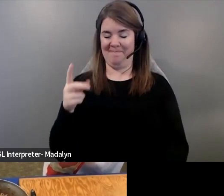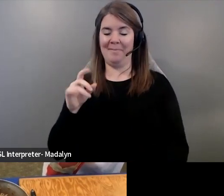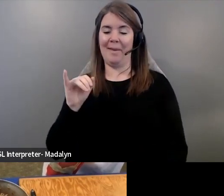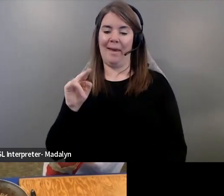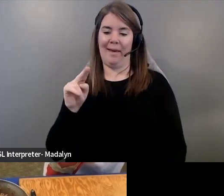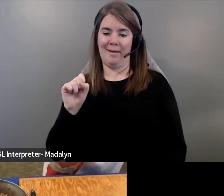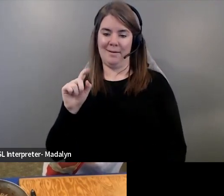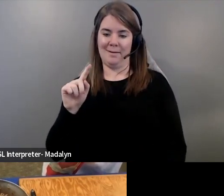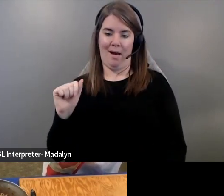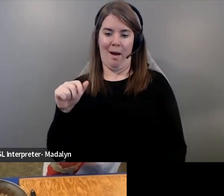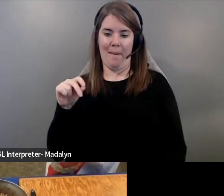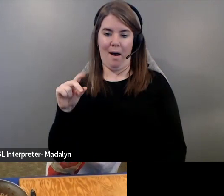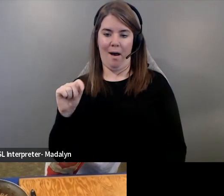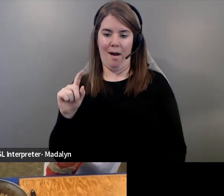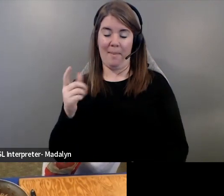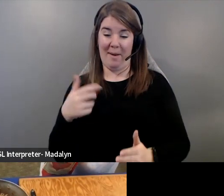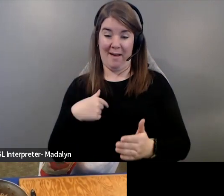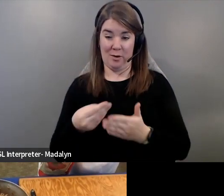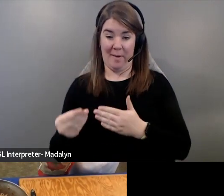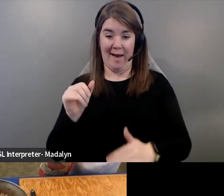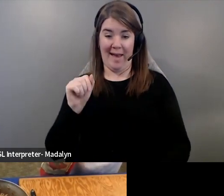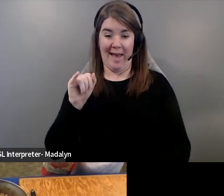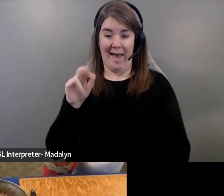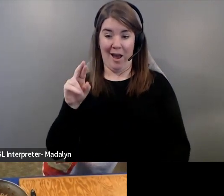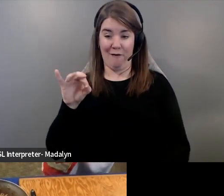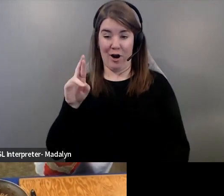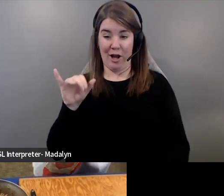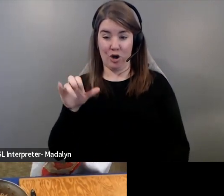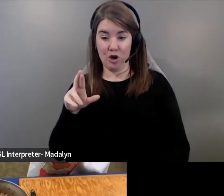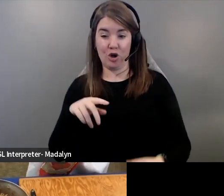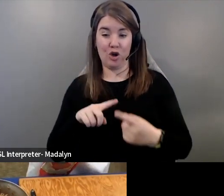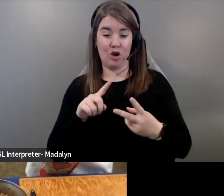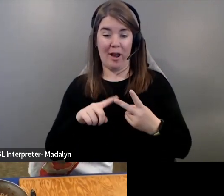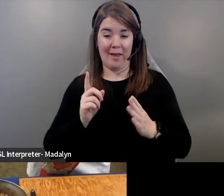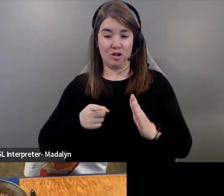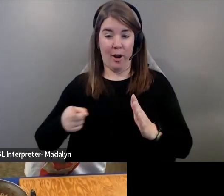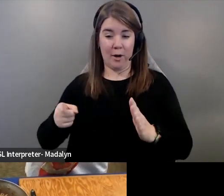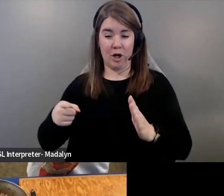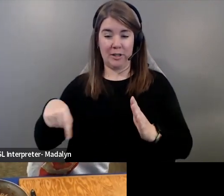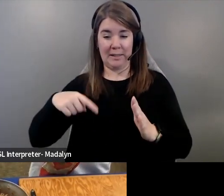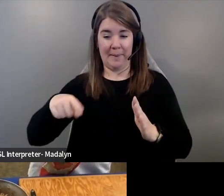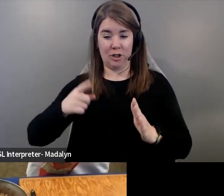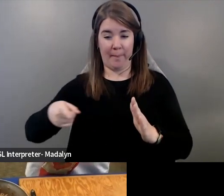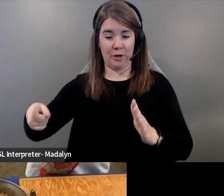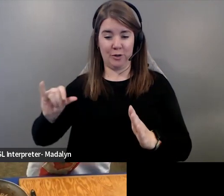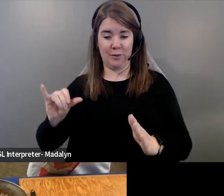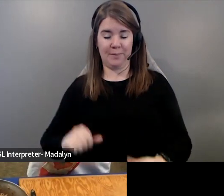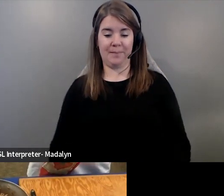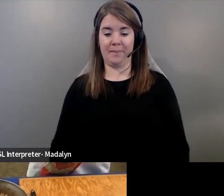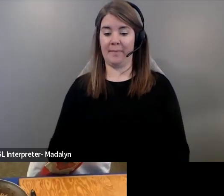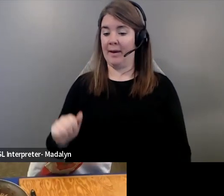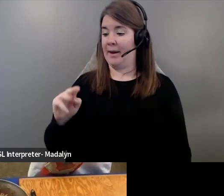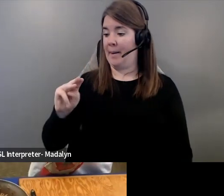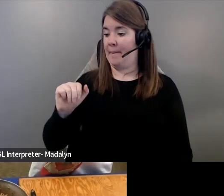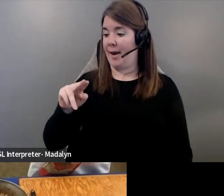I just may have to get an air fryer and spin chopper next. And that's it for the comments. And Amanda says, thank